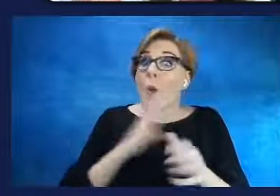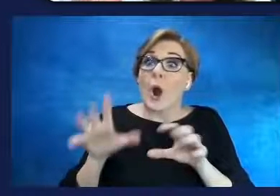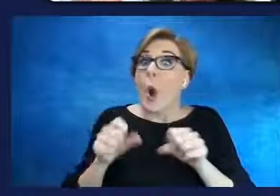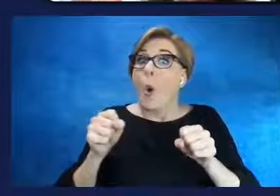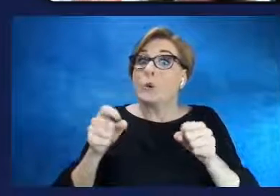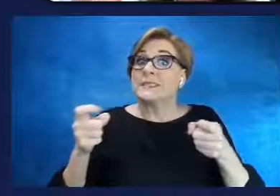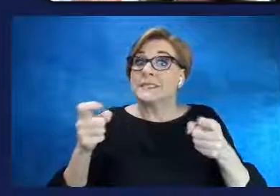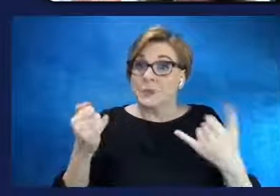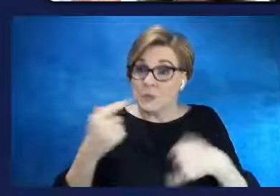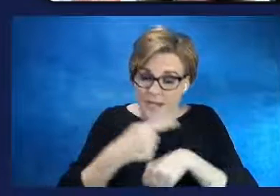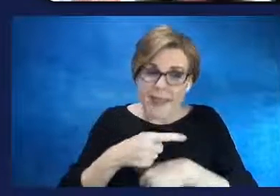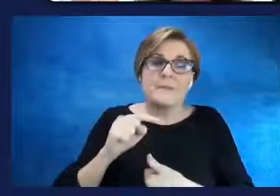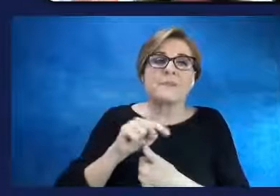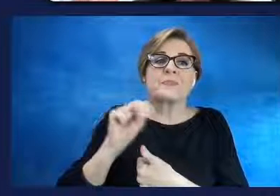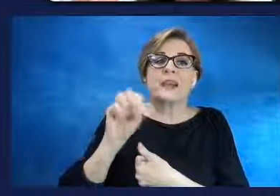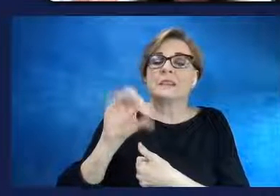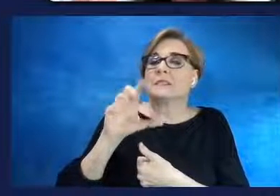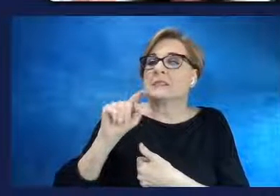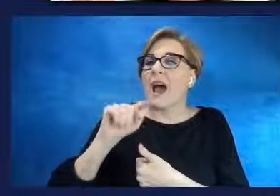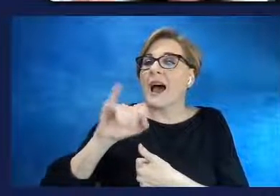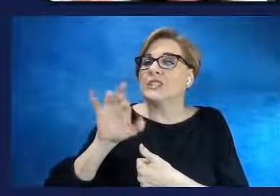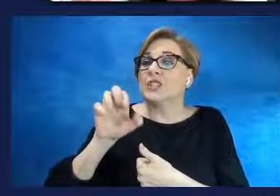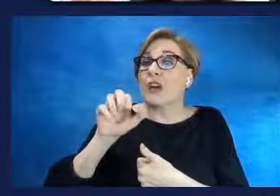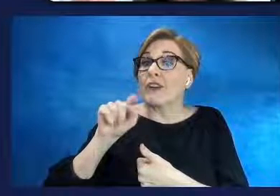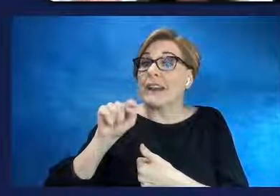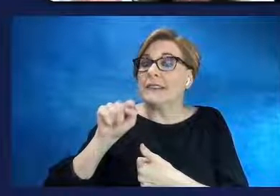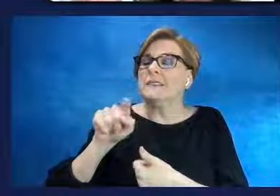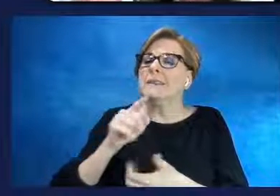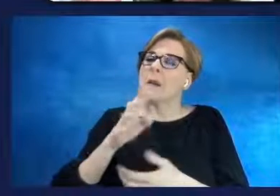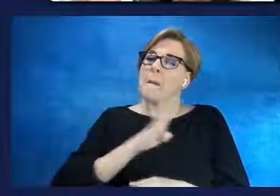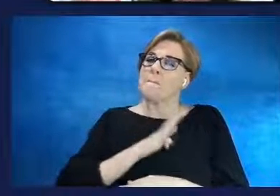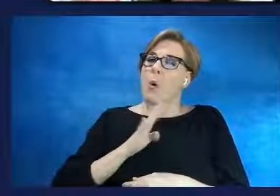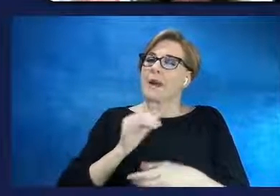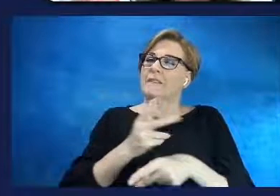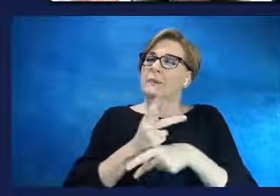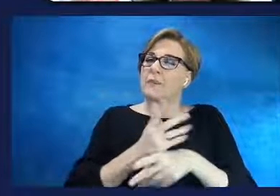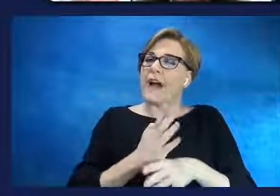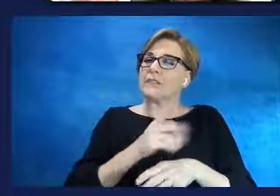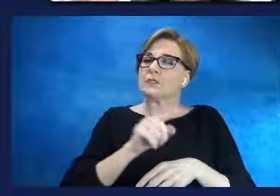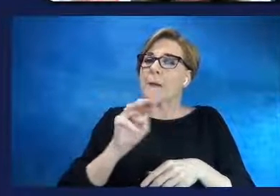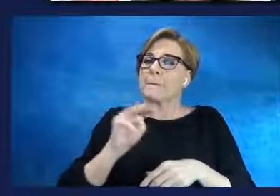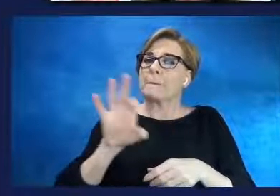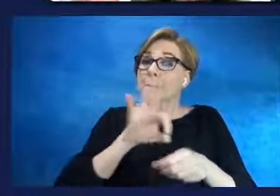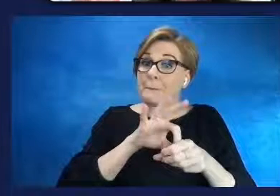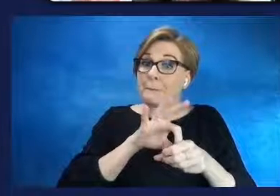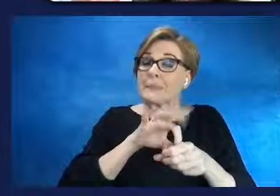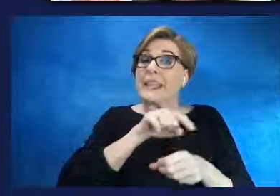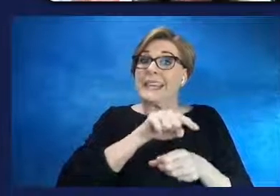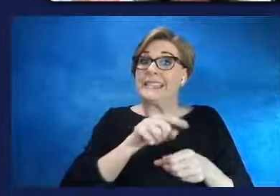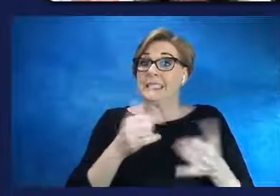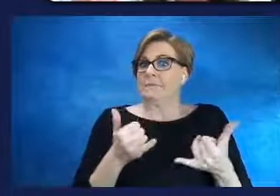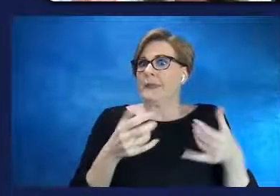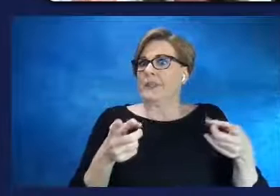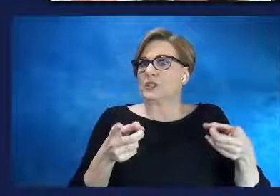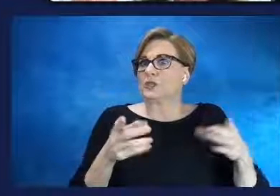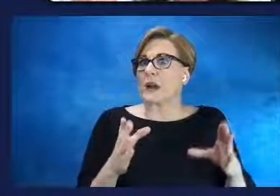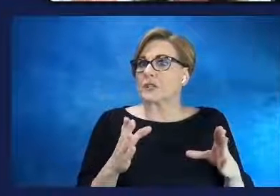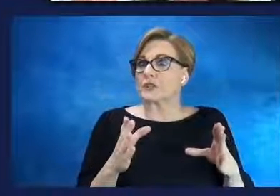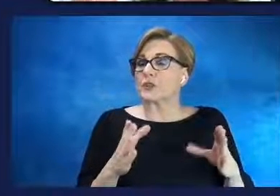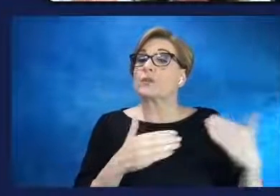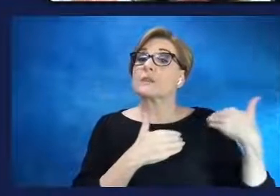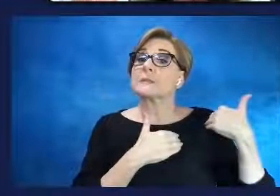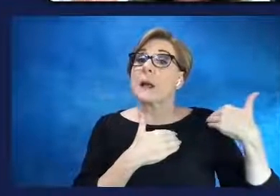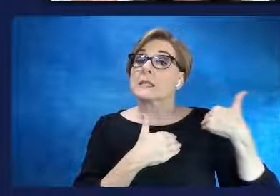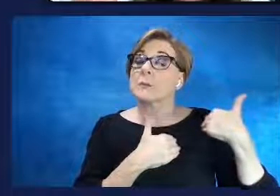of the Board of Supervisors, for over 4 years. He currently serves as the elections director responsible for